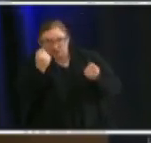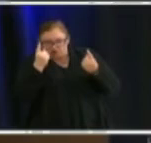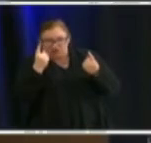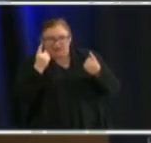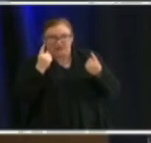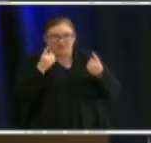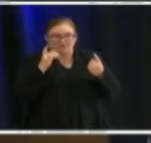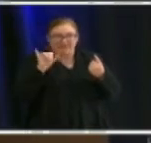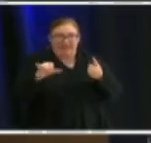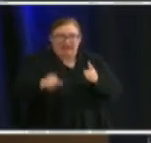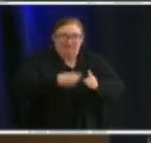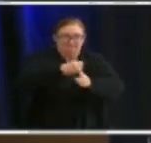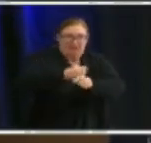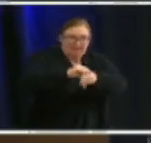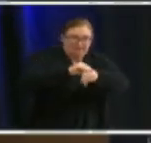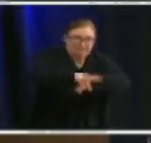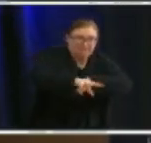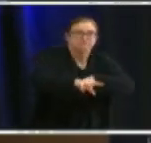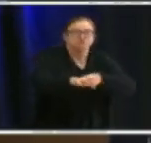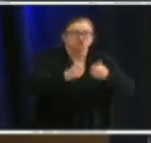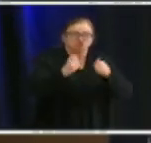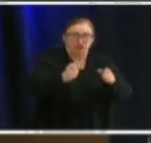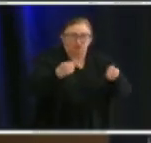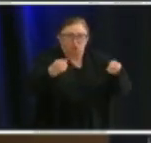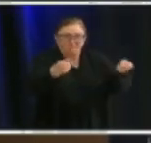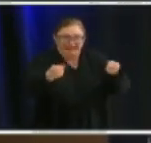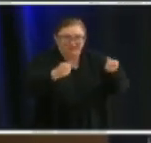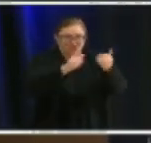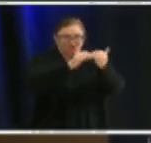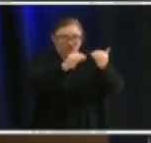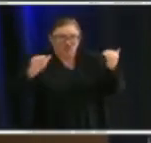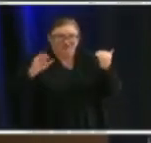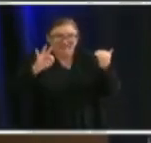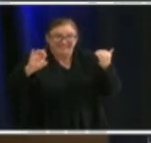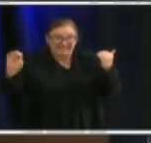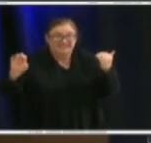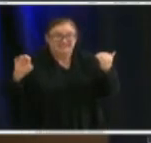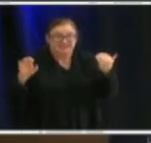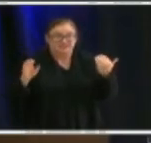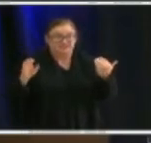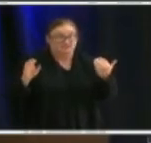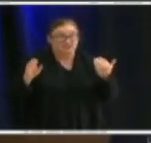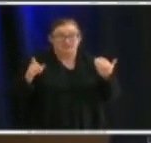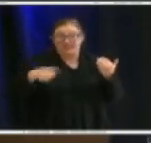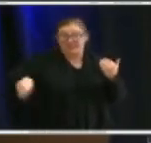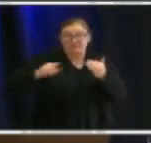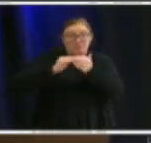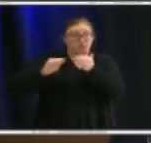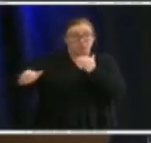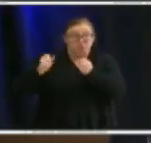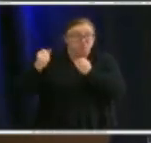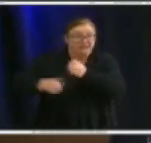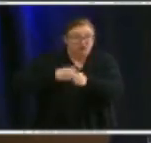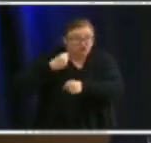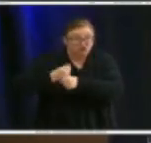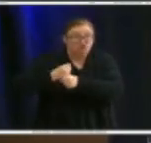understand and to work to manage those fees. Those fees have not gone up in several years.